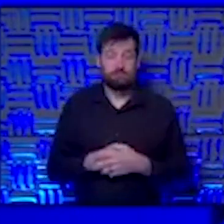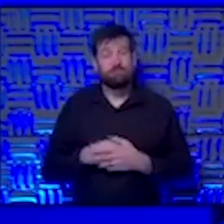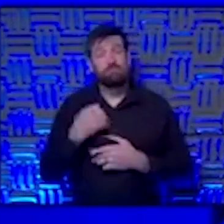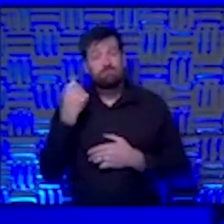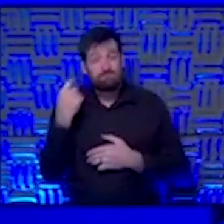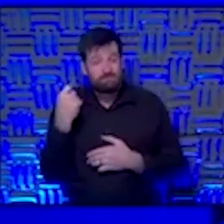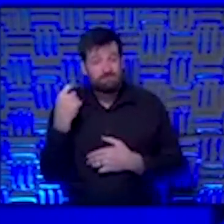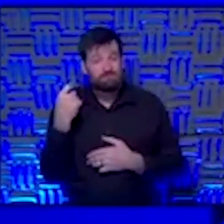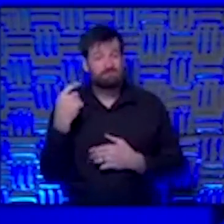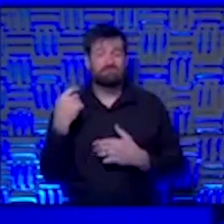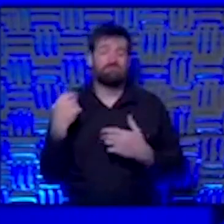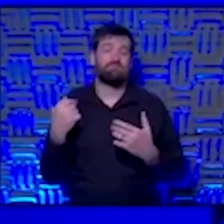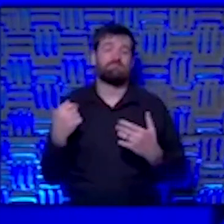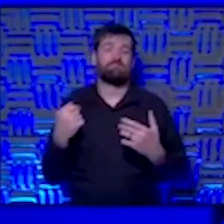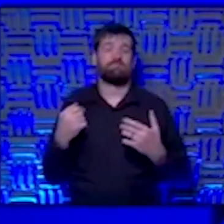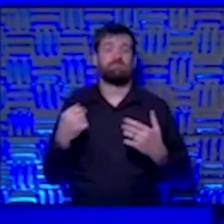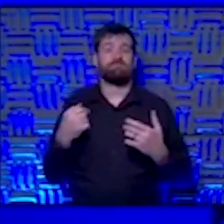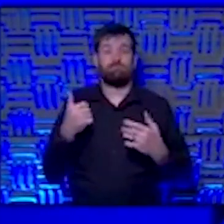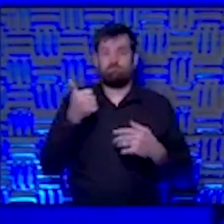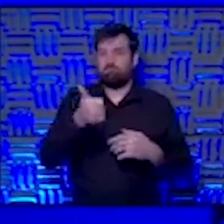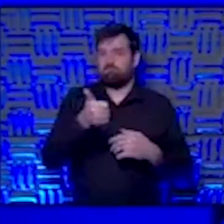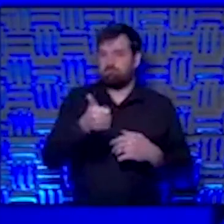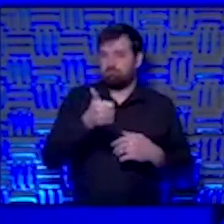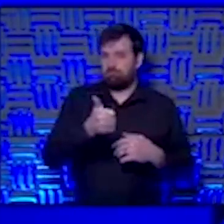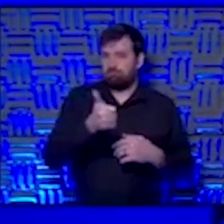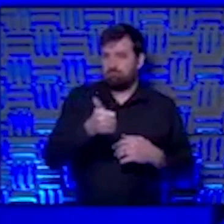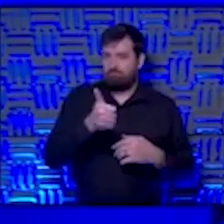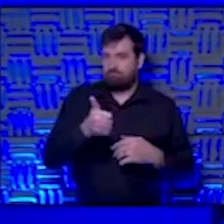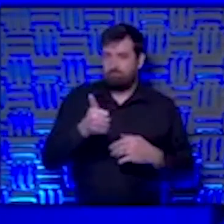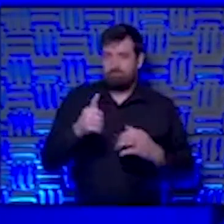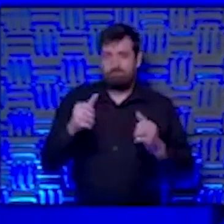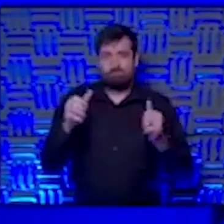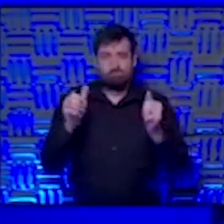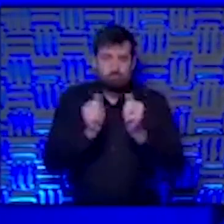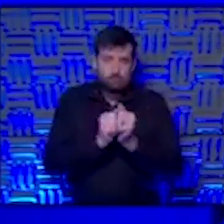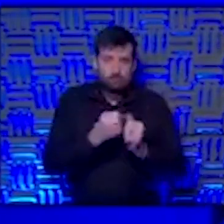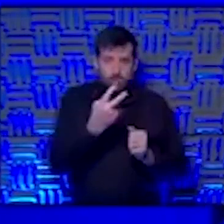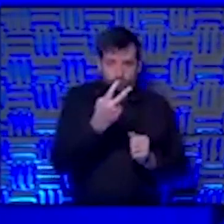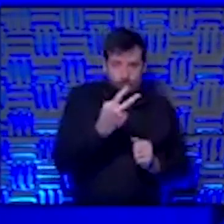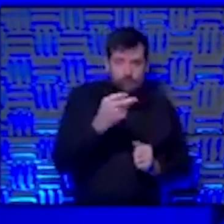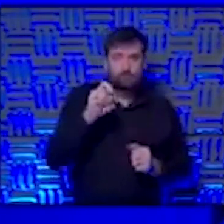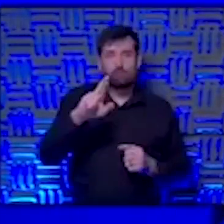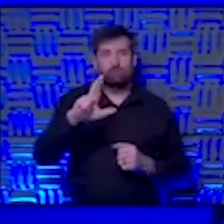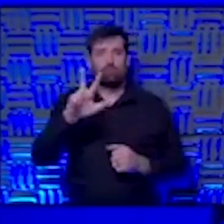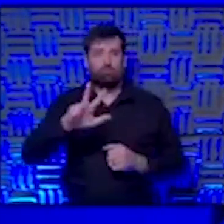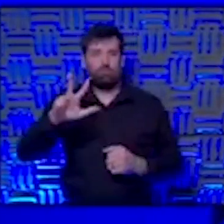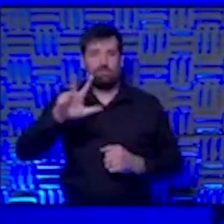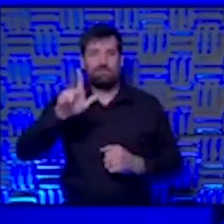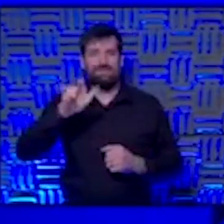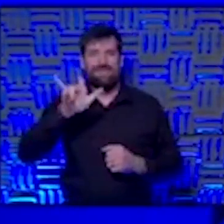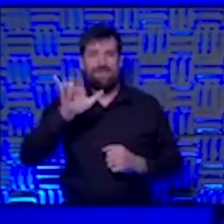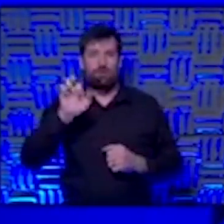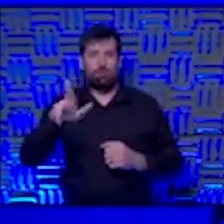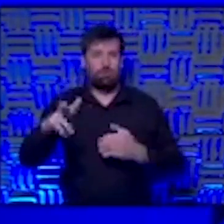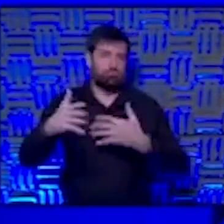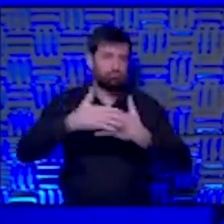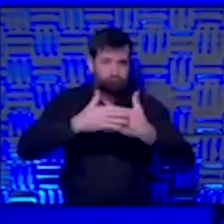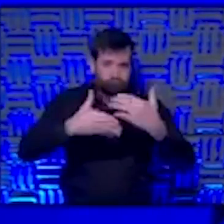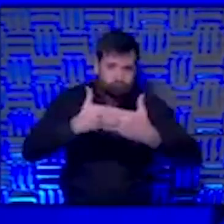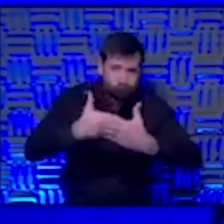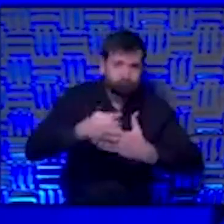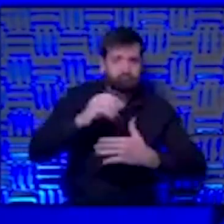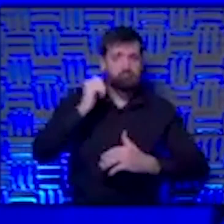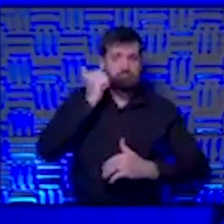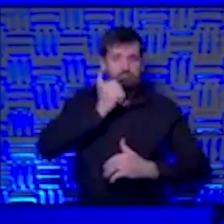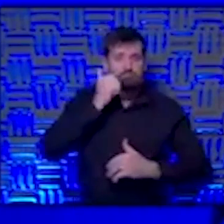Conversely, with that barrier protection, you as the wearer, even with a 2 to 3 ply cotton mask